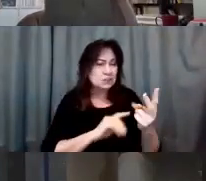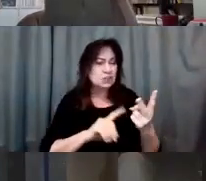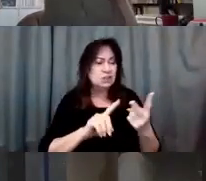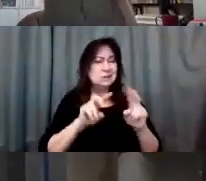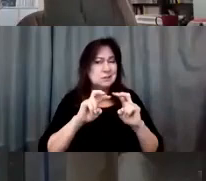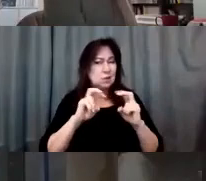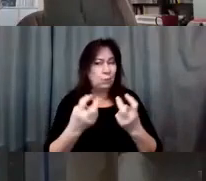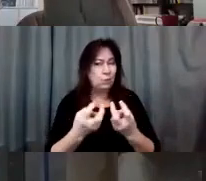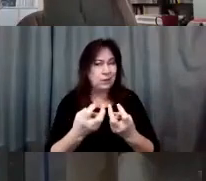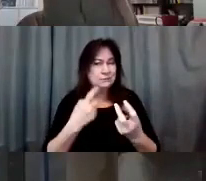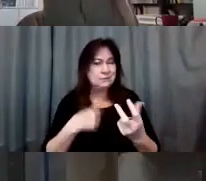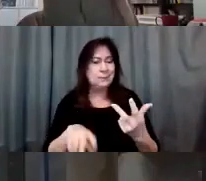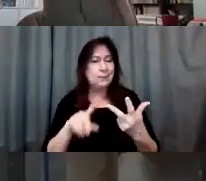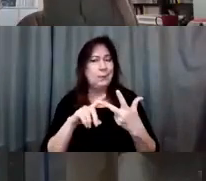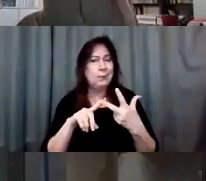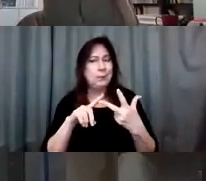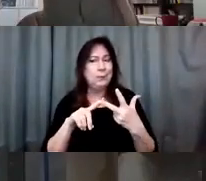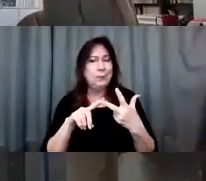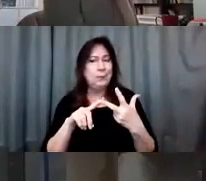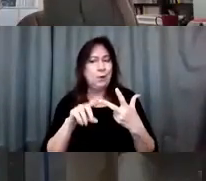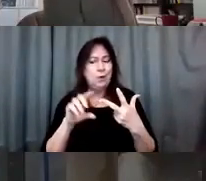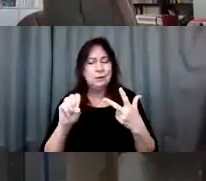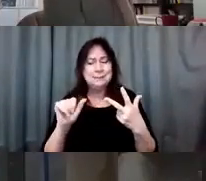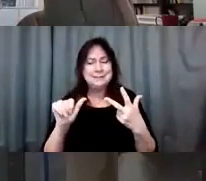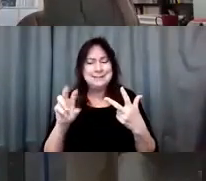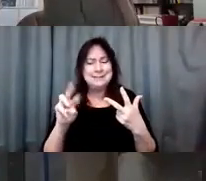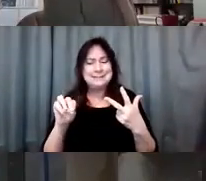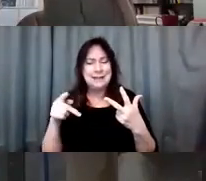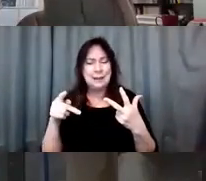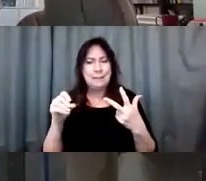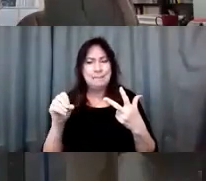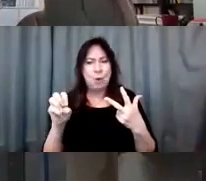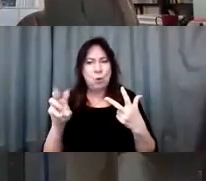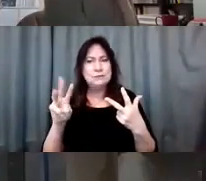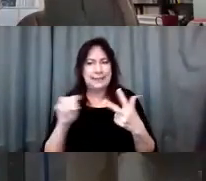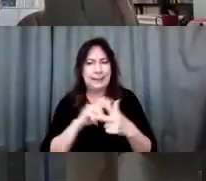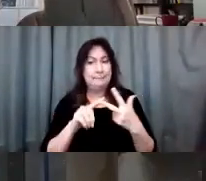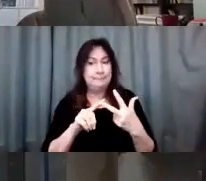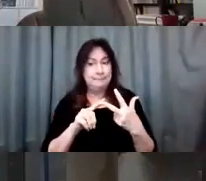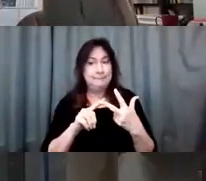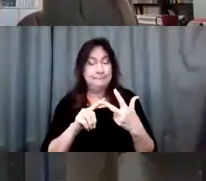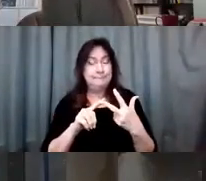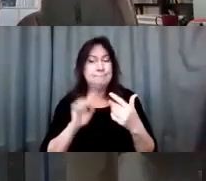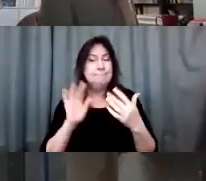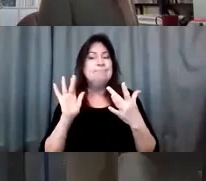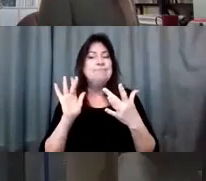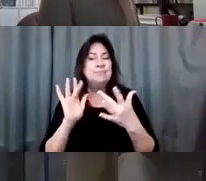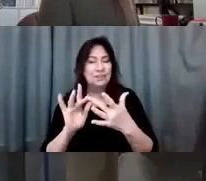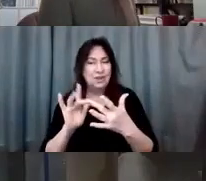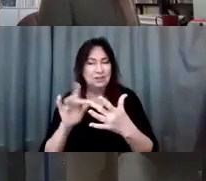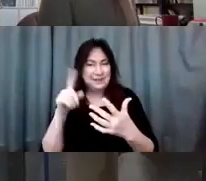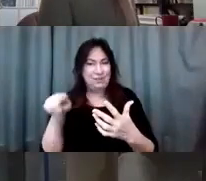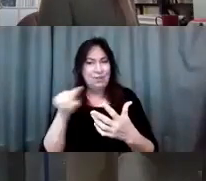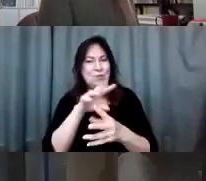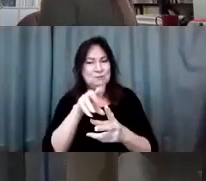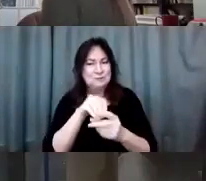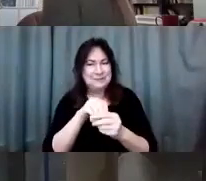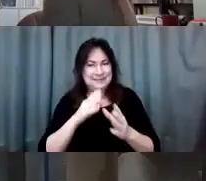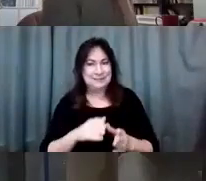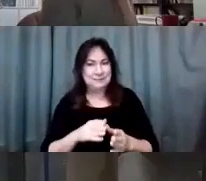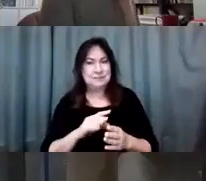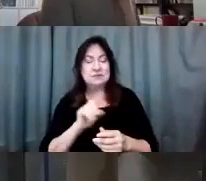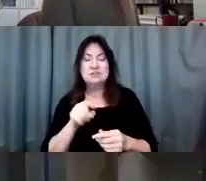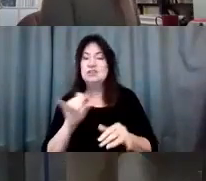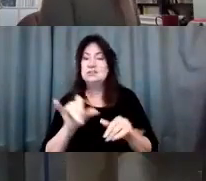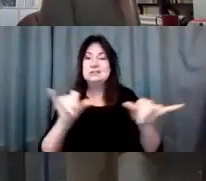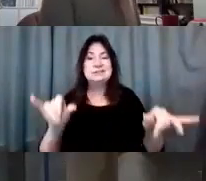roundtable, or a symposia, to reach out and contact those participating, just as would